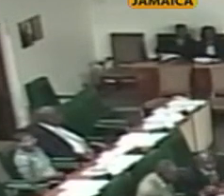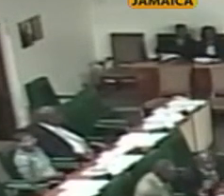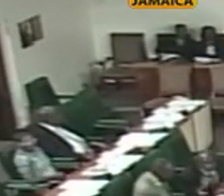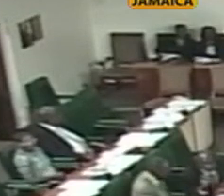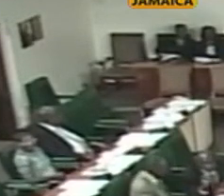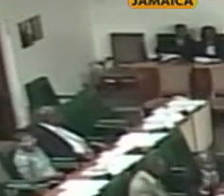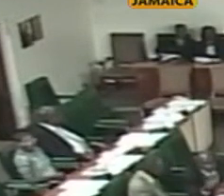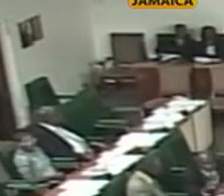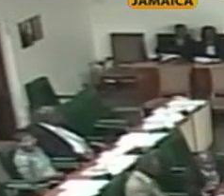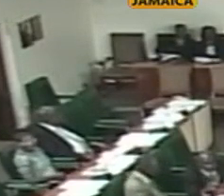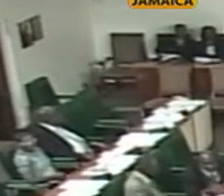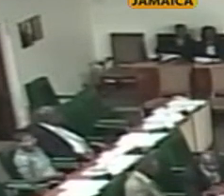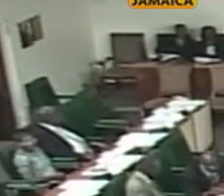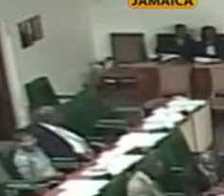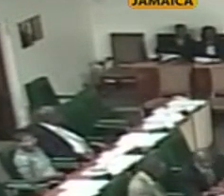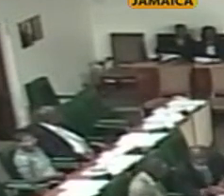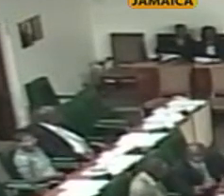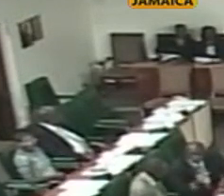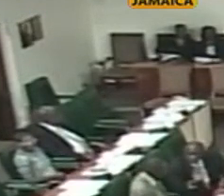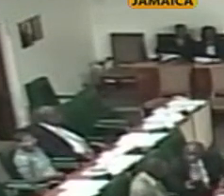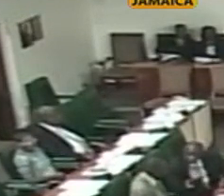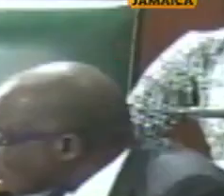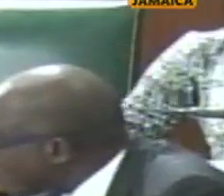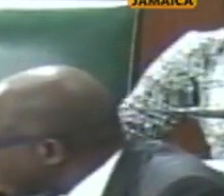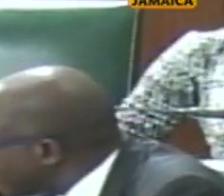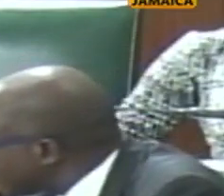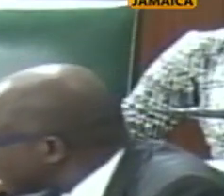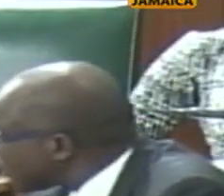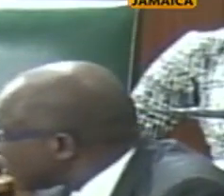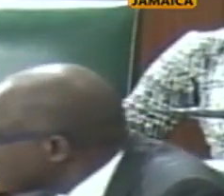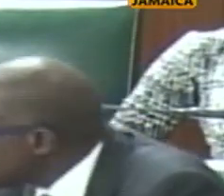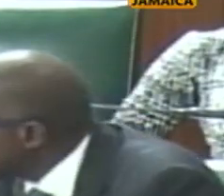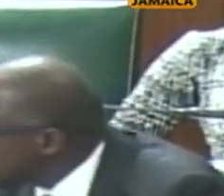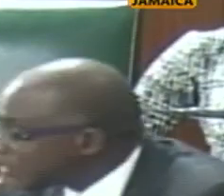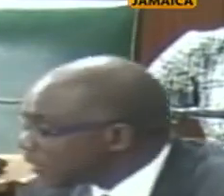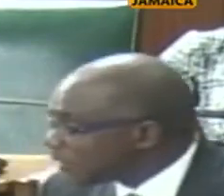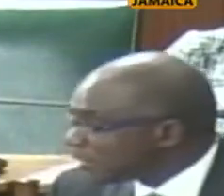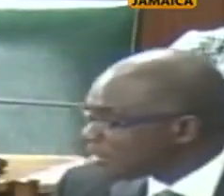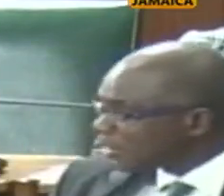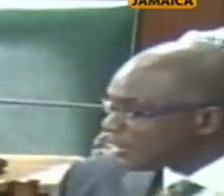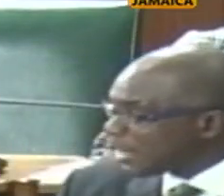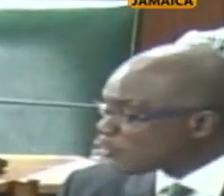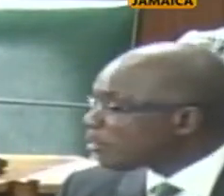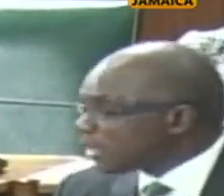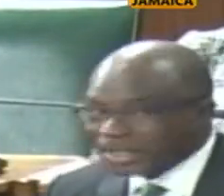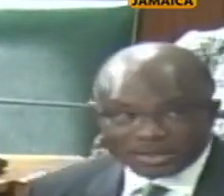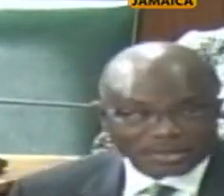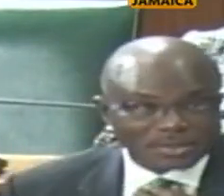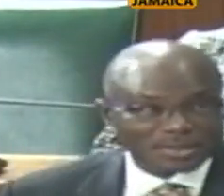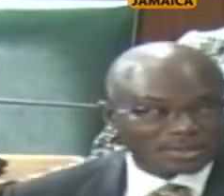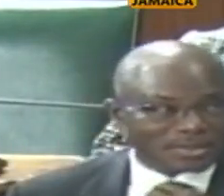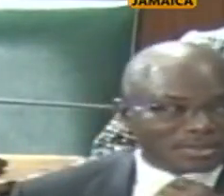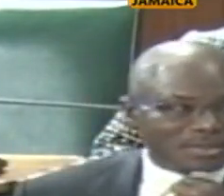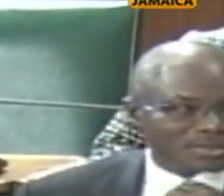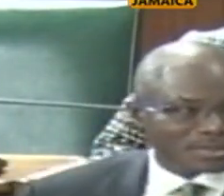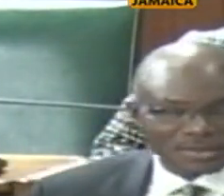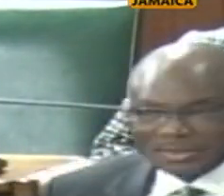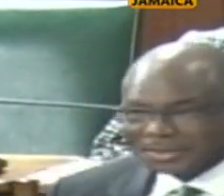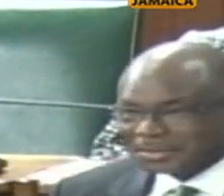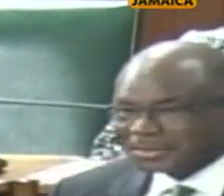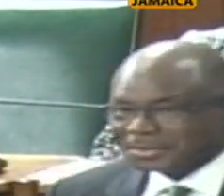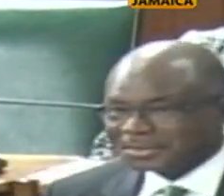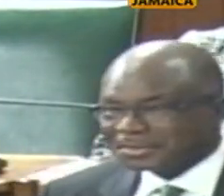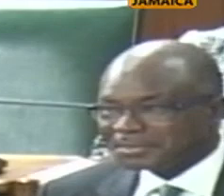procedures during the constituency debates, I am going to request that we suspend standing